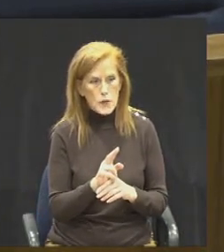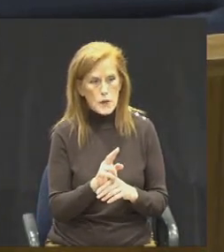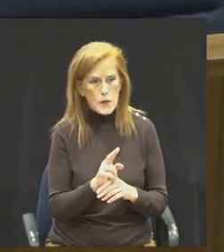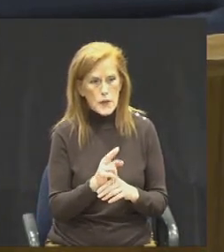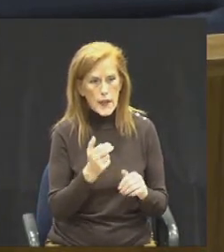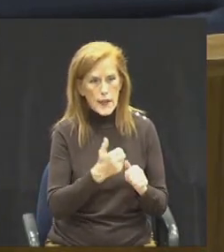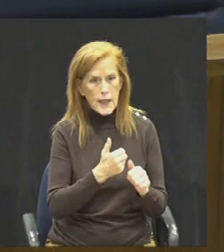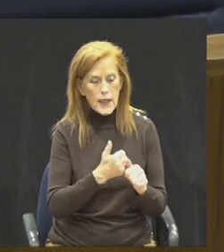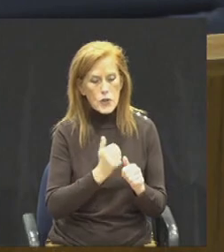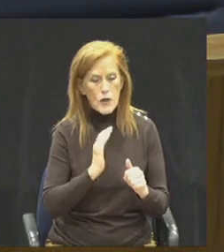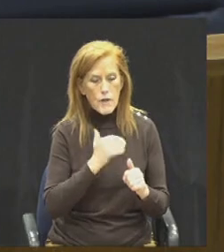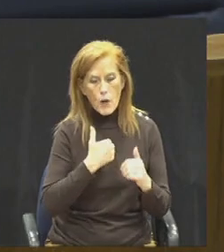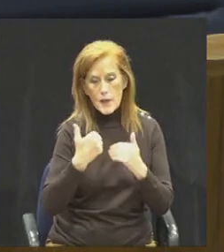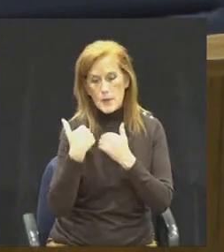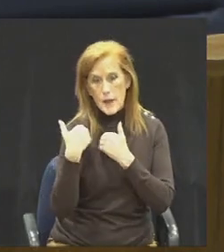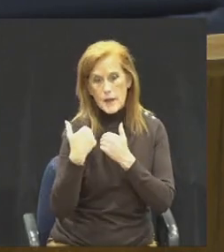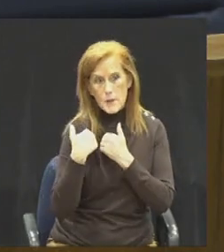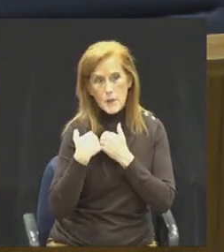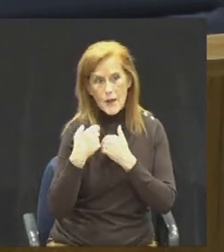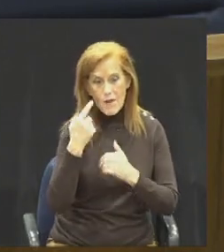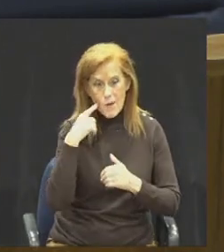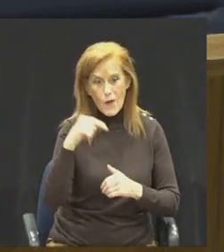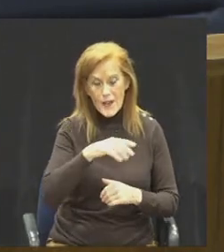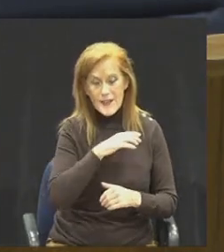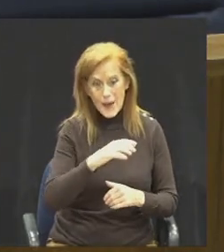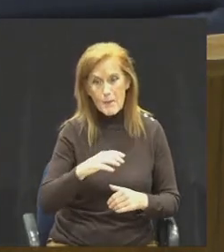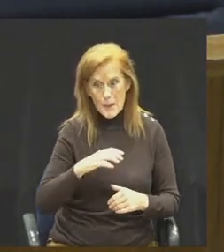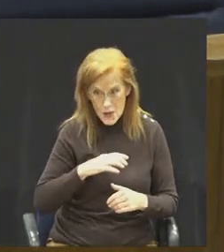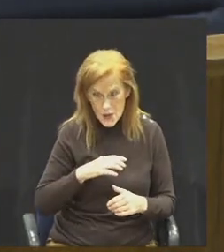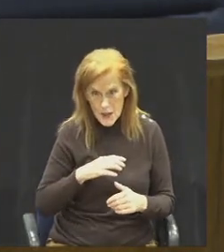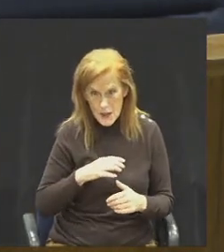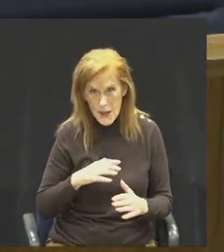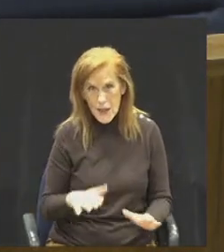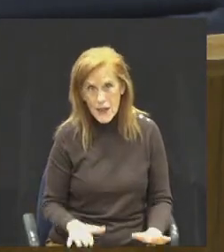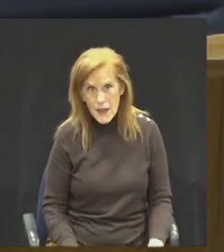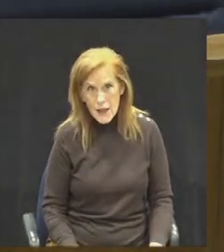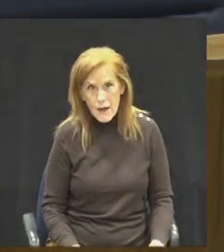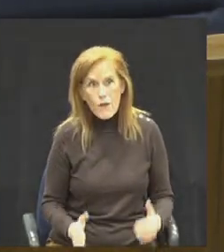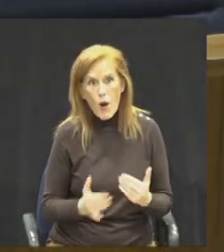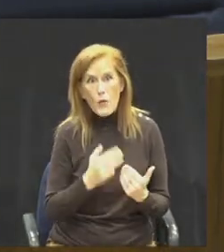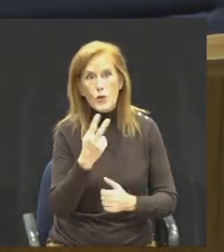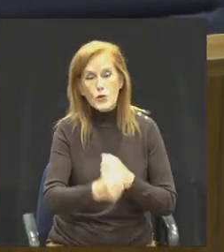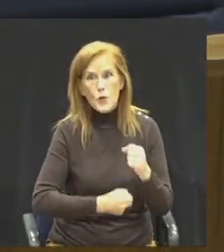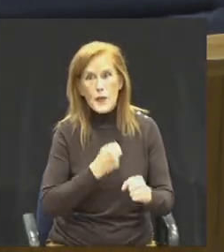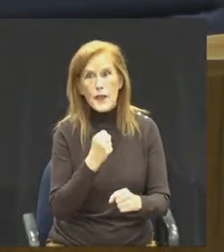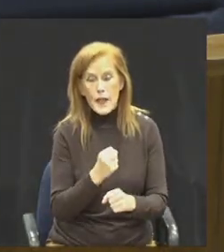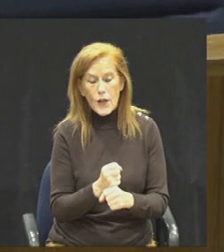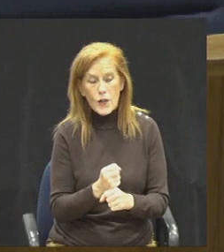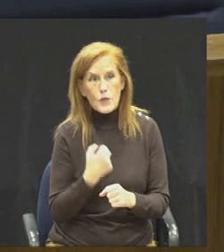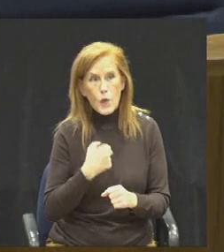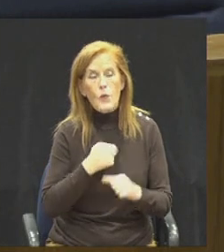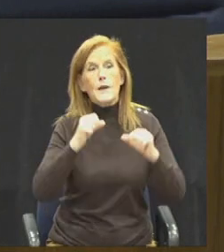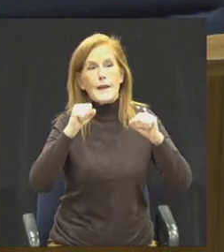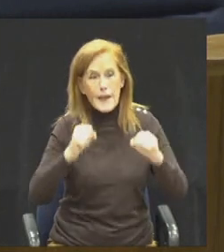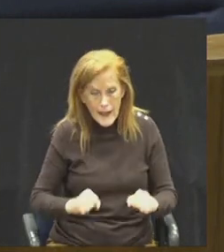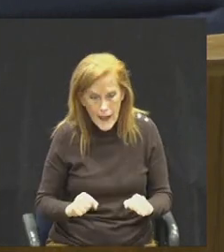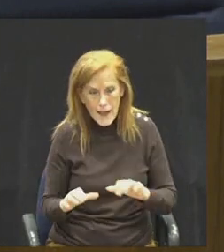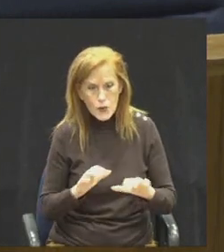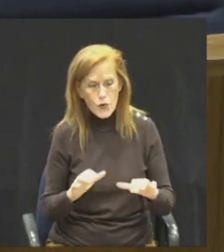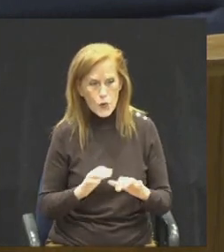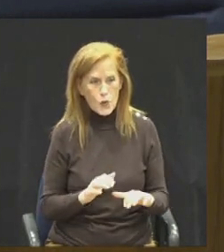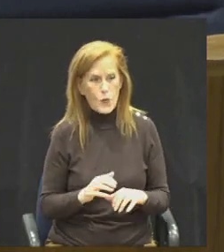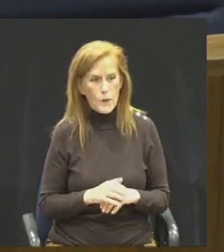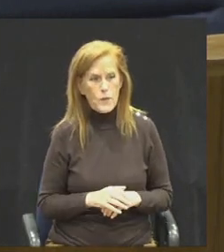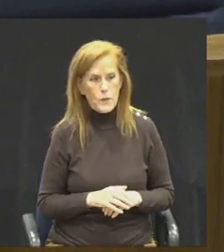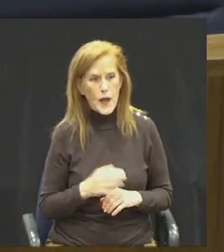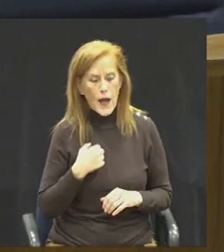commission for this purpose for quite literally almost 2 years. September will be 2 years. So I think there's a